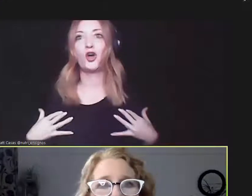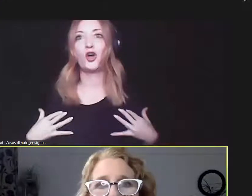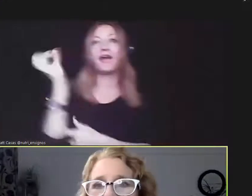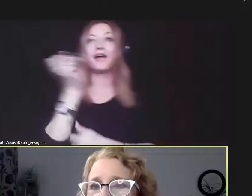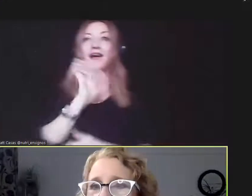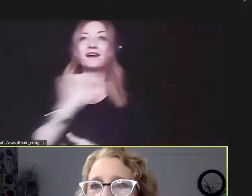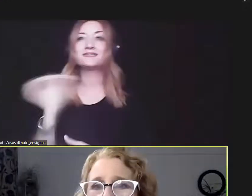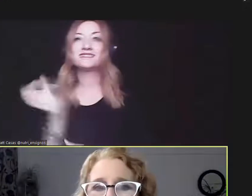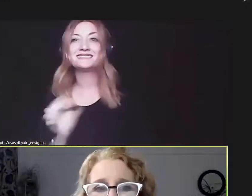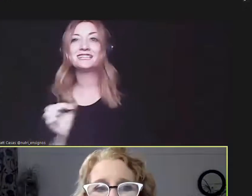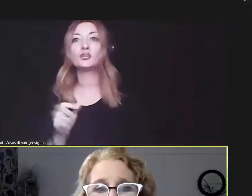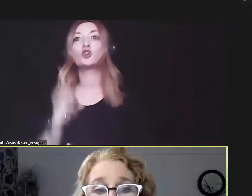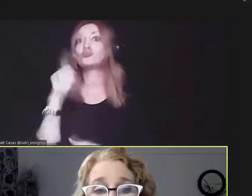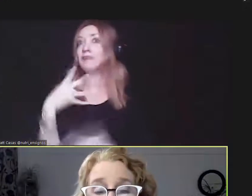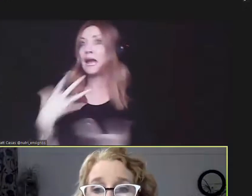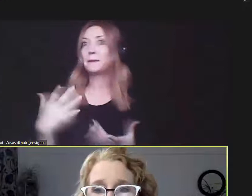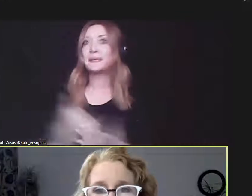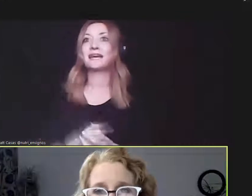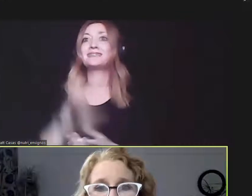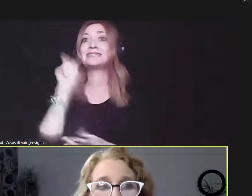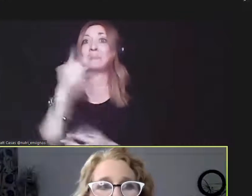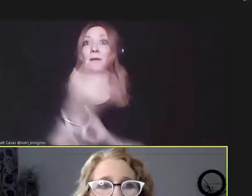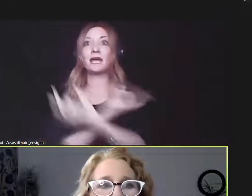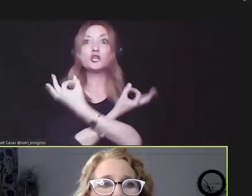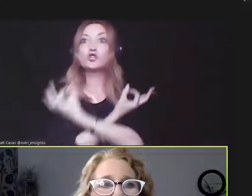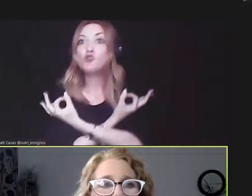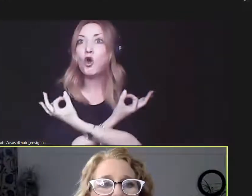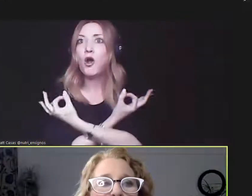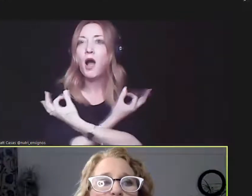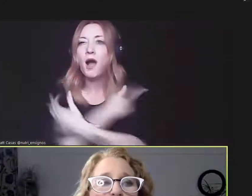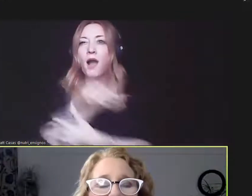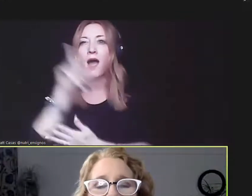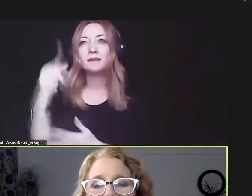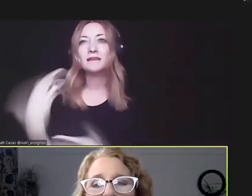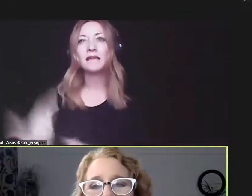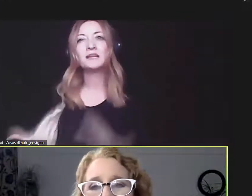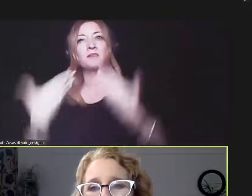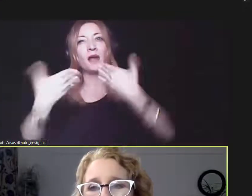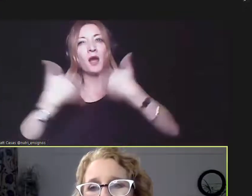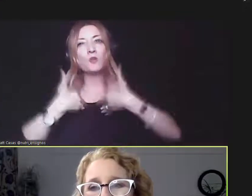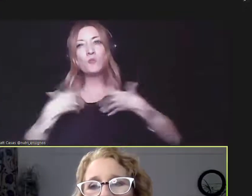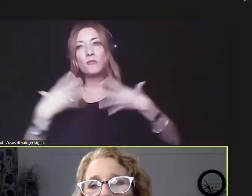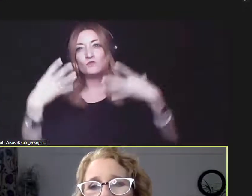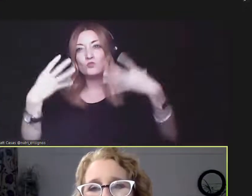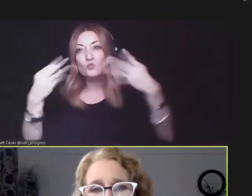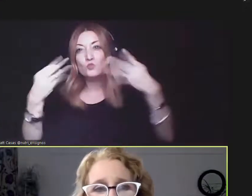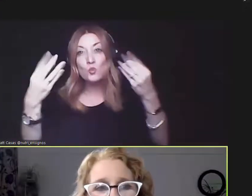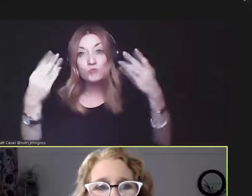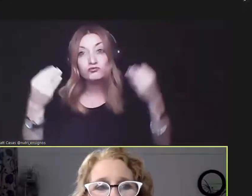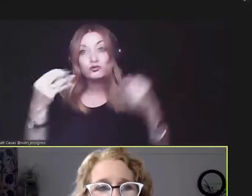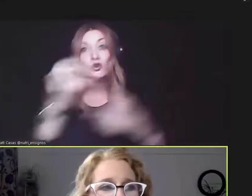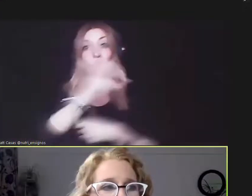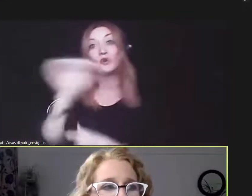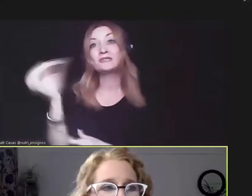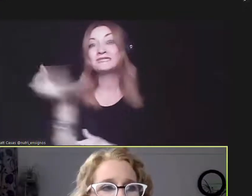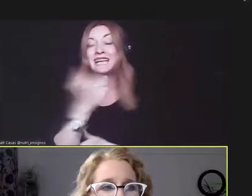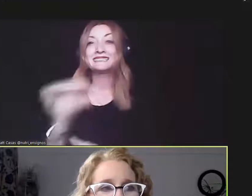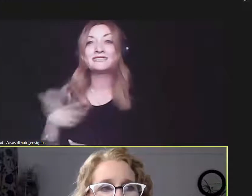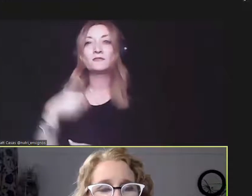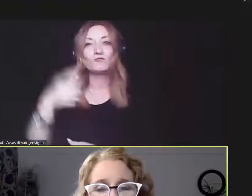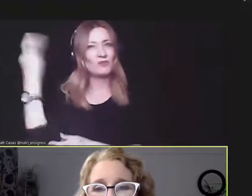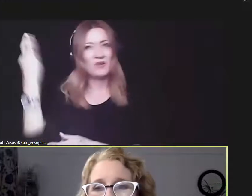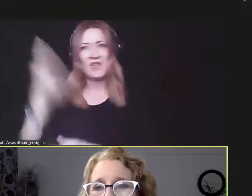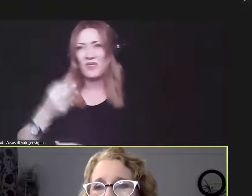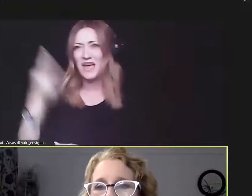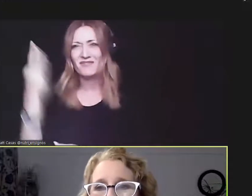or making sure you're sweating when you work really encourages the natural detox